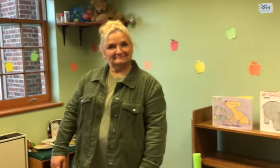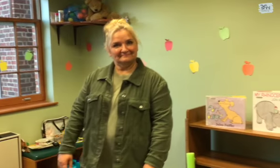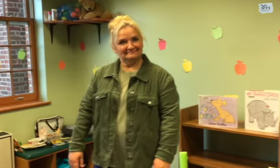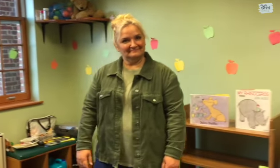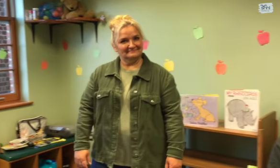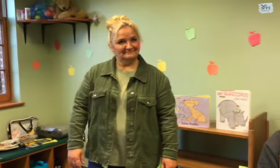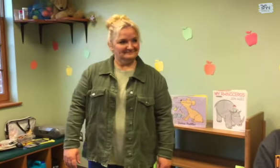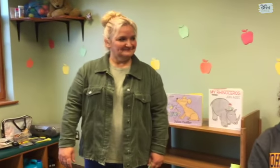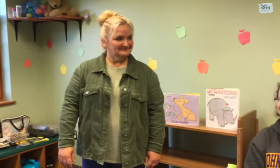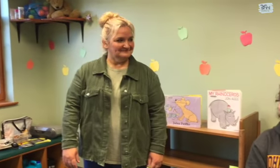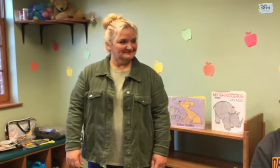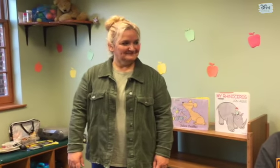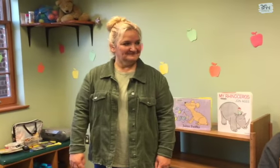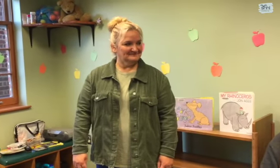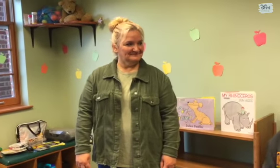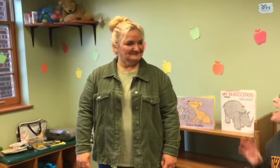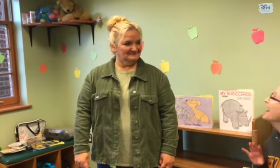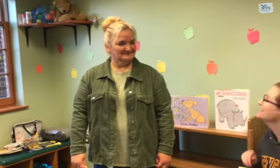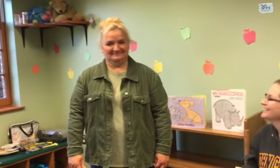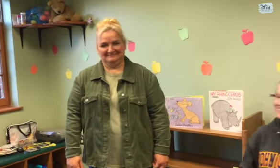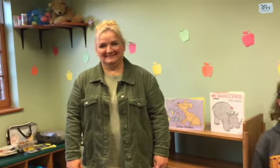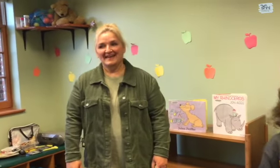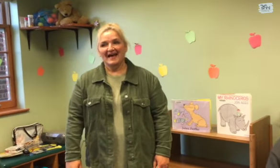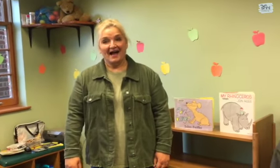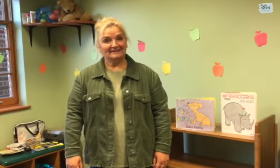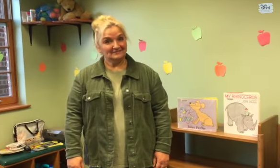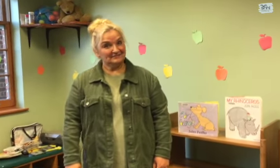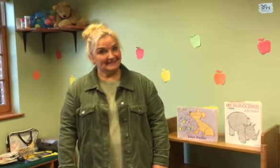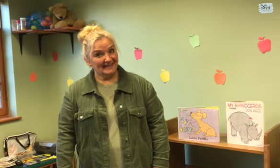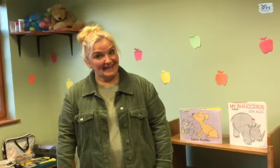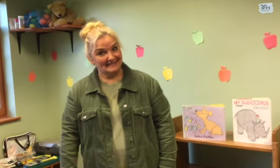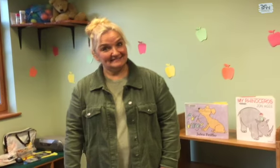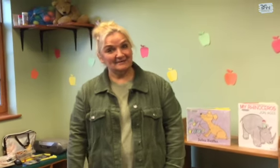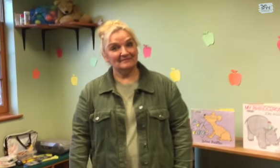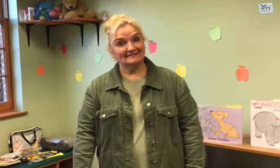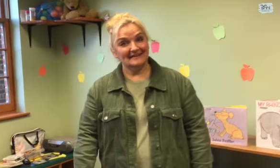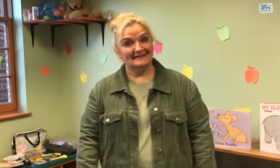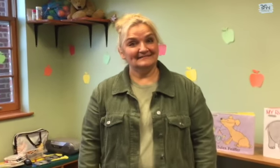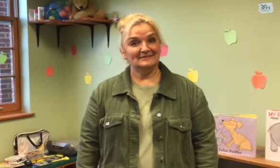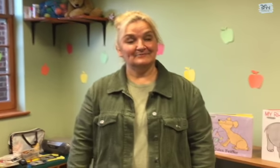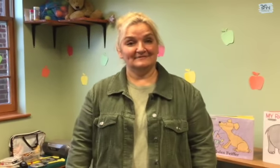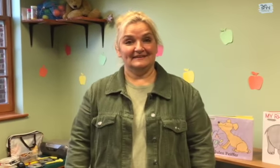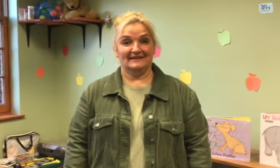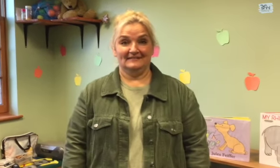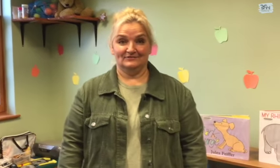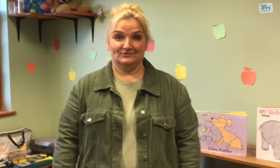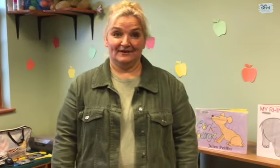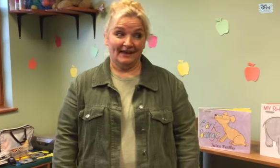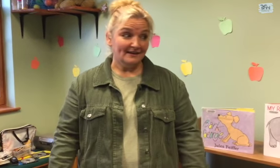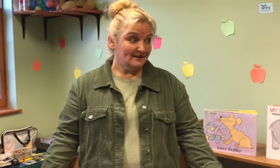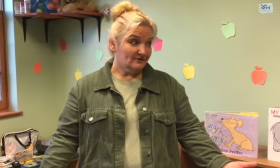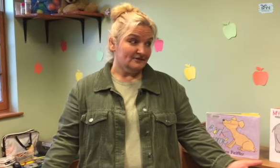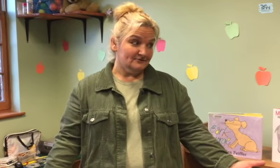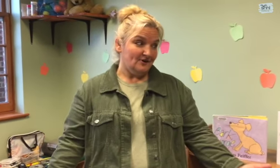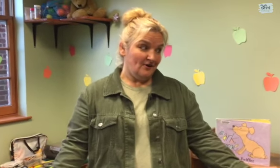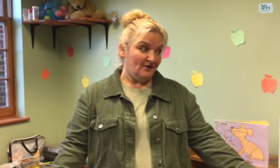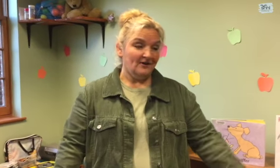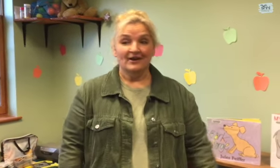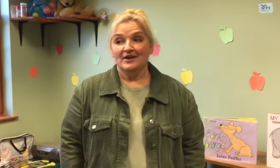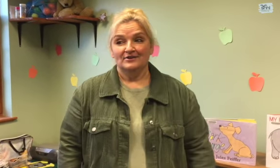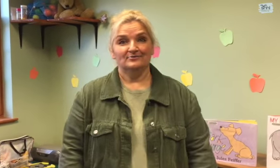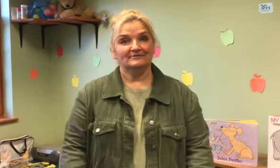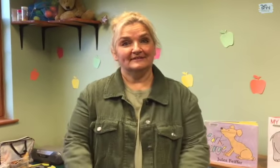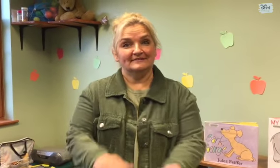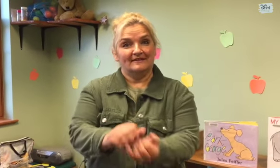Some signs that are going to be in the story next. I certainly can. Some of the Okay. signs that you will see in the story I and in messed our up little the-